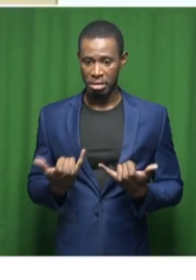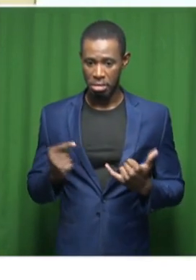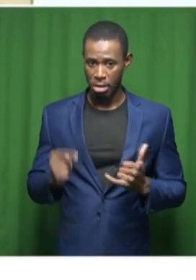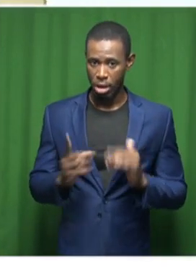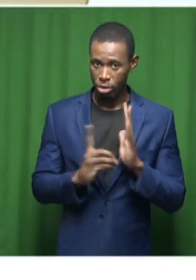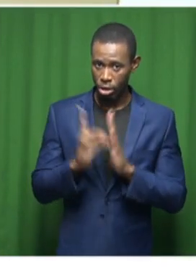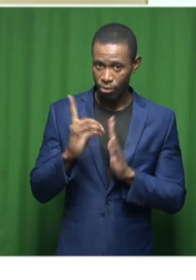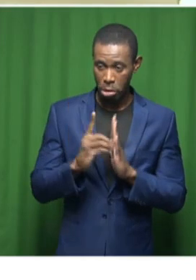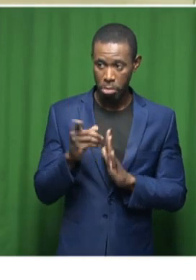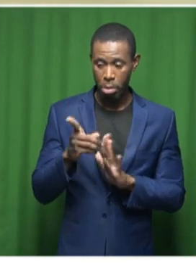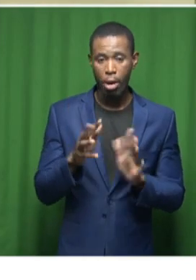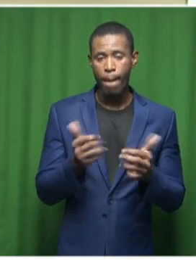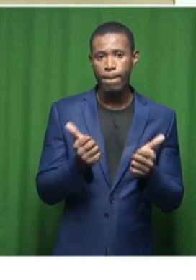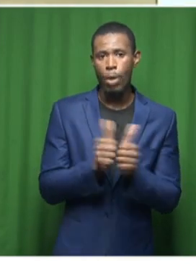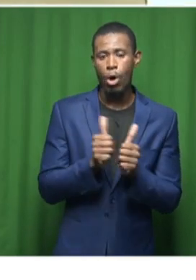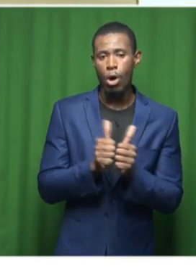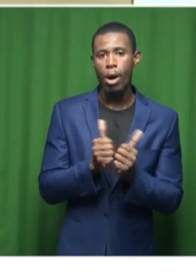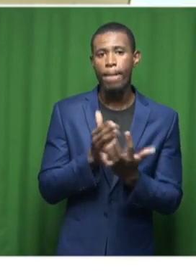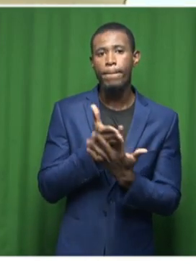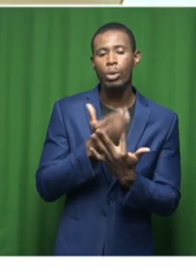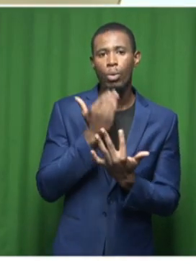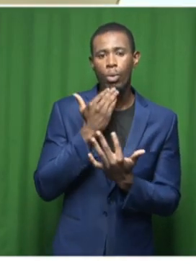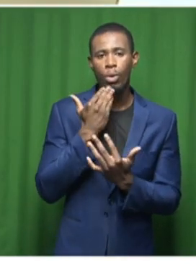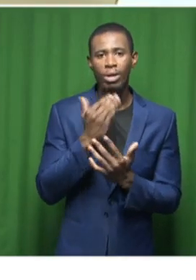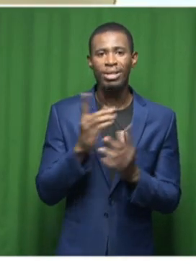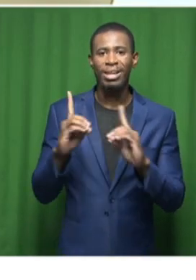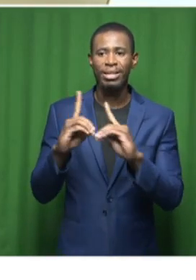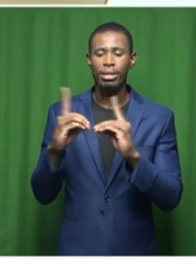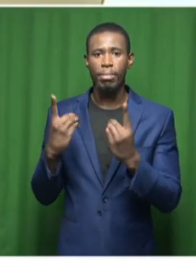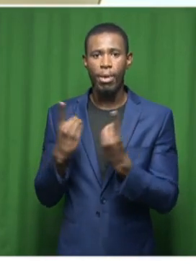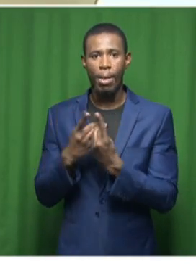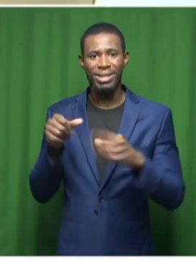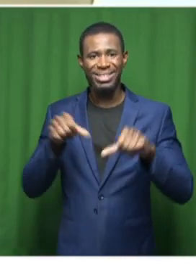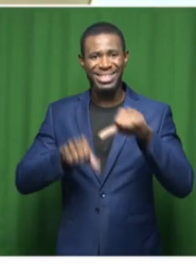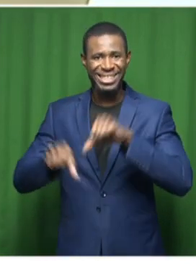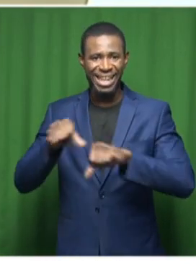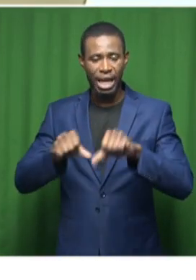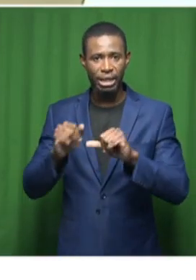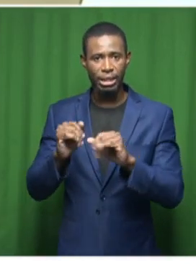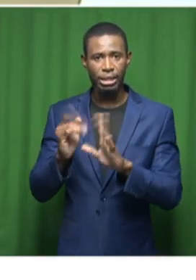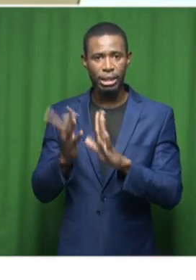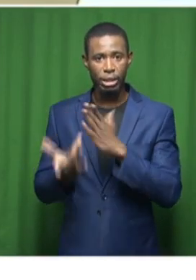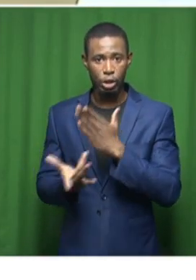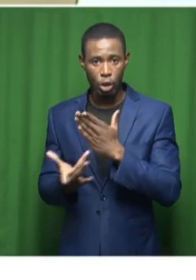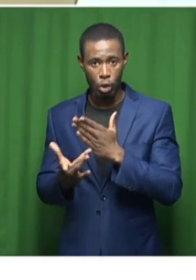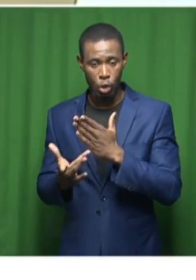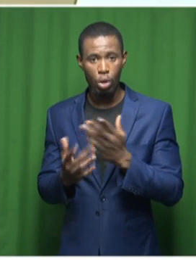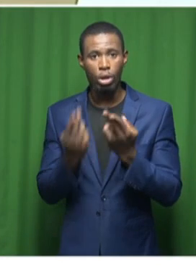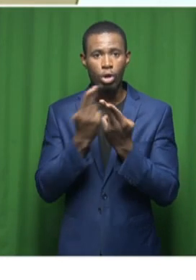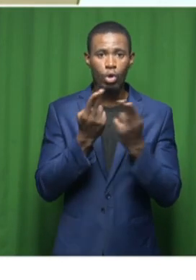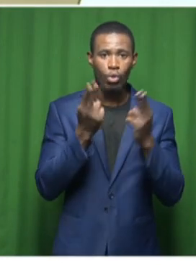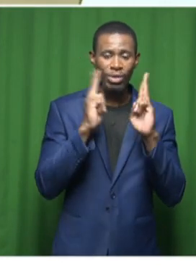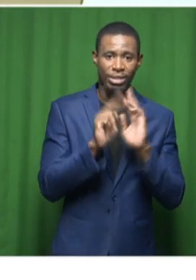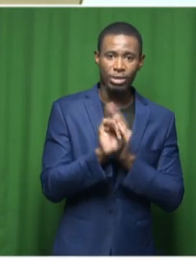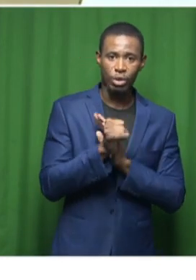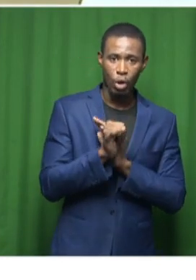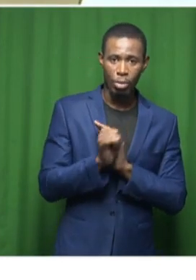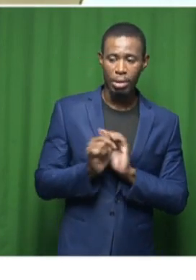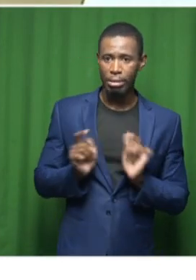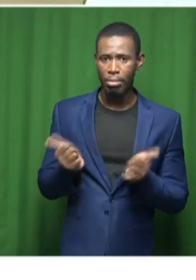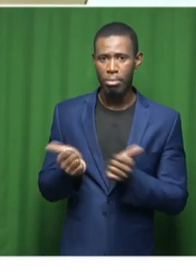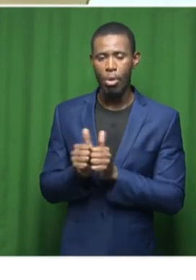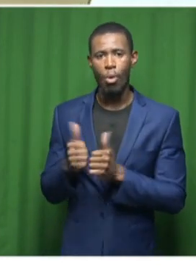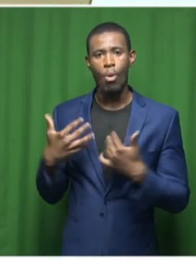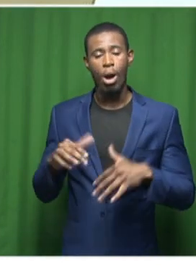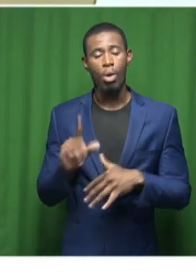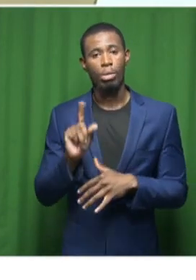here, a partnership between the Department of Science and Technology and the University of Johannesburg. And today we might